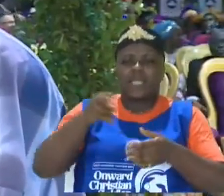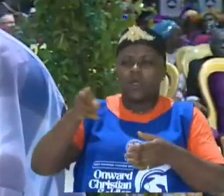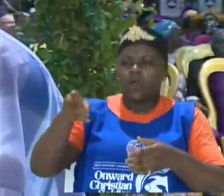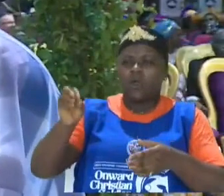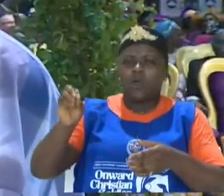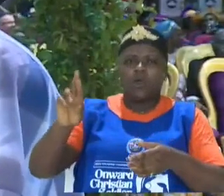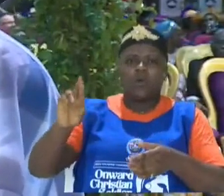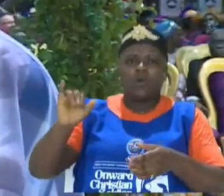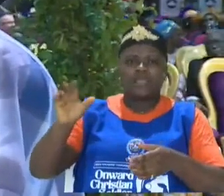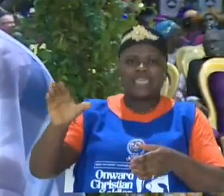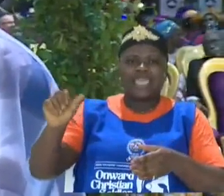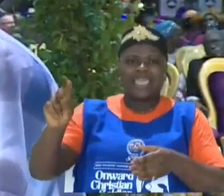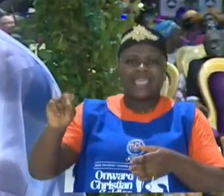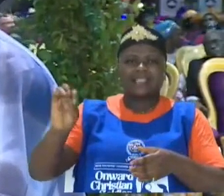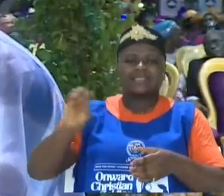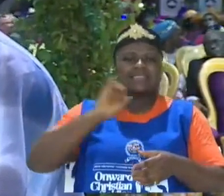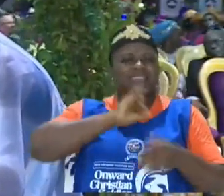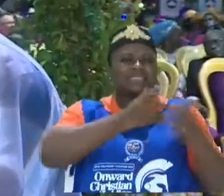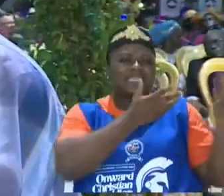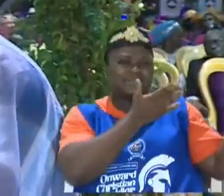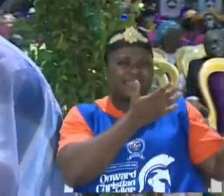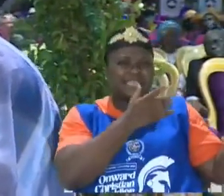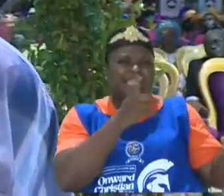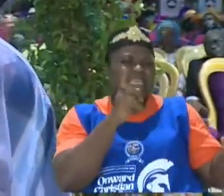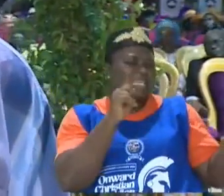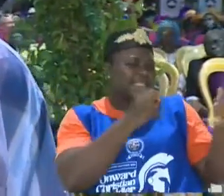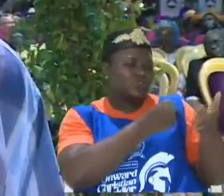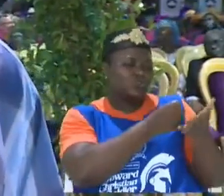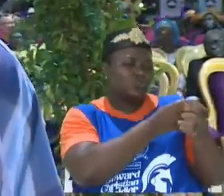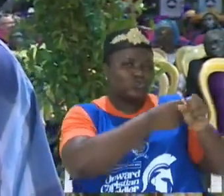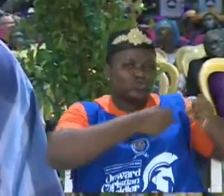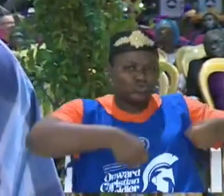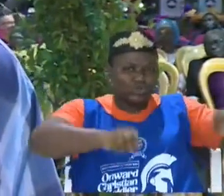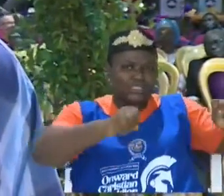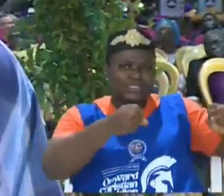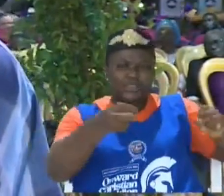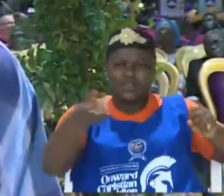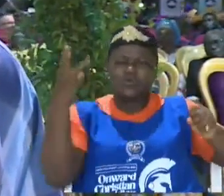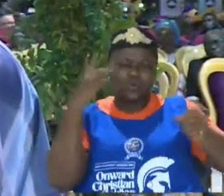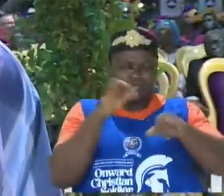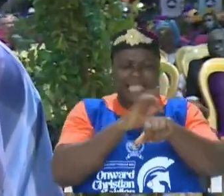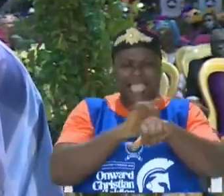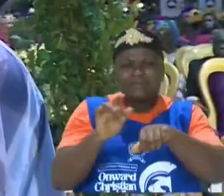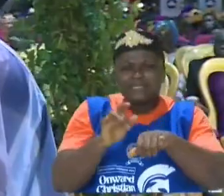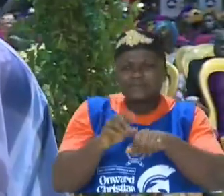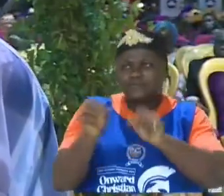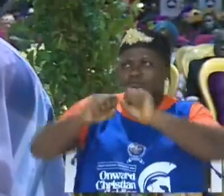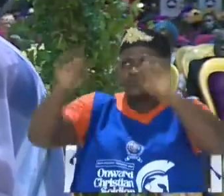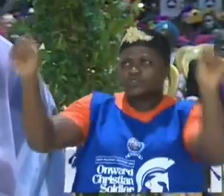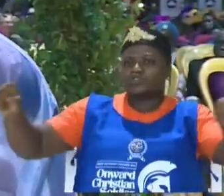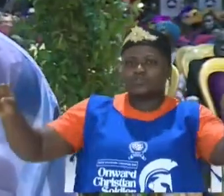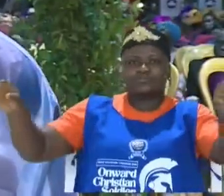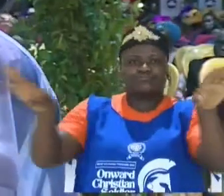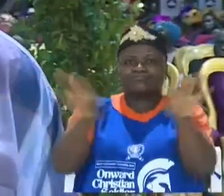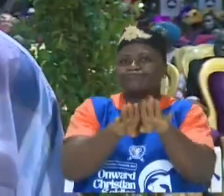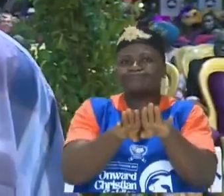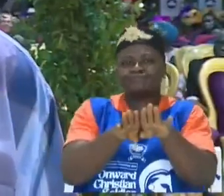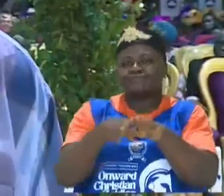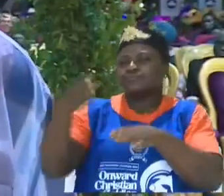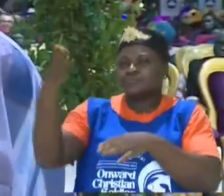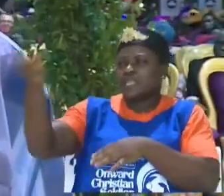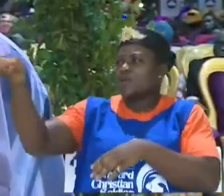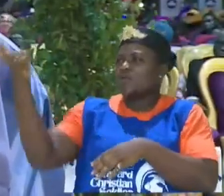night. The streets were empty. The shops were closed. There was